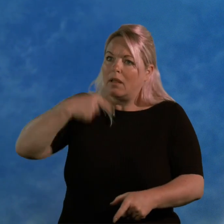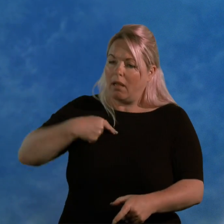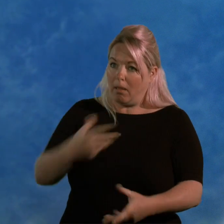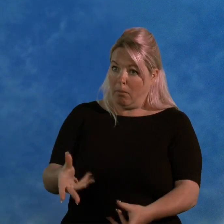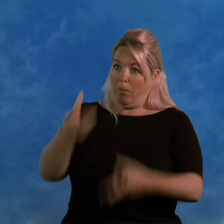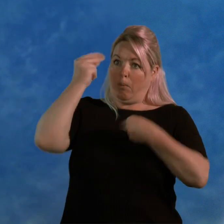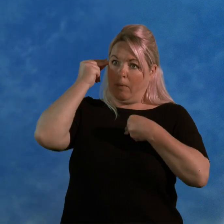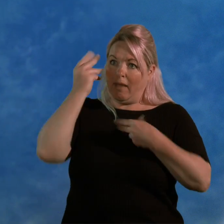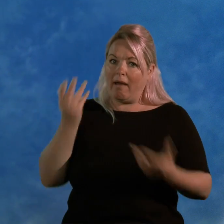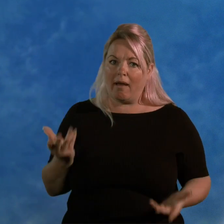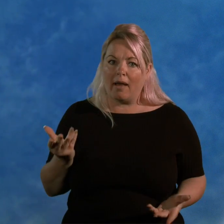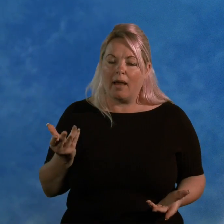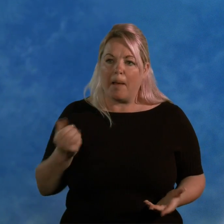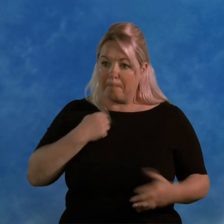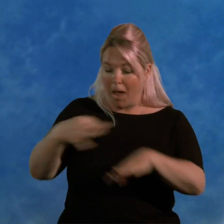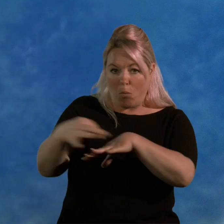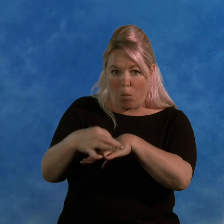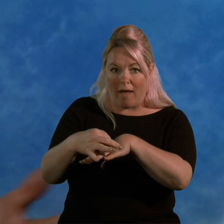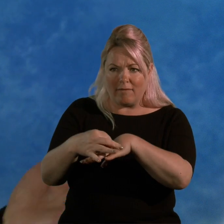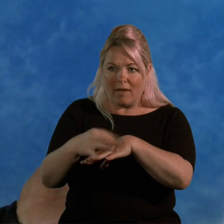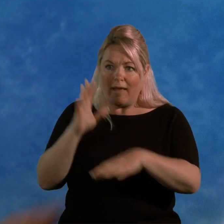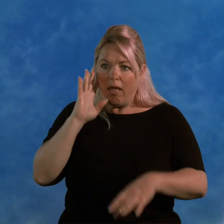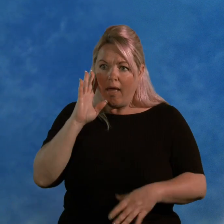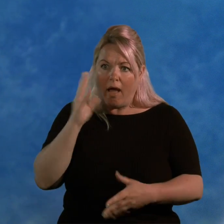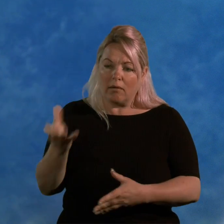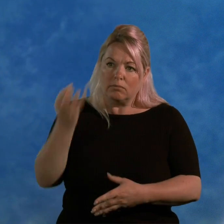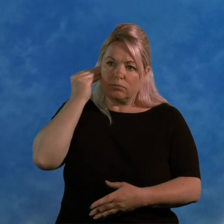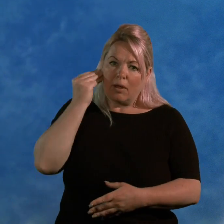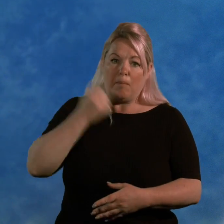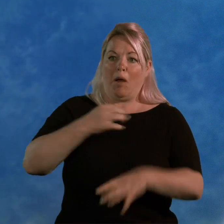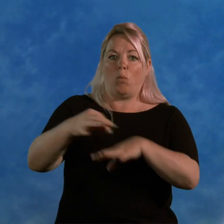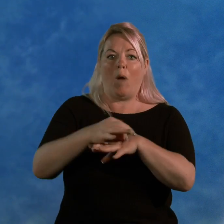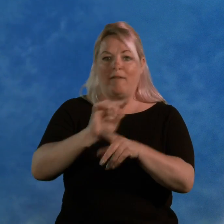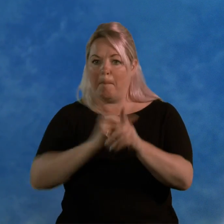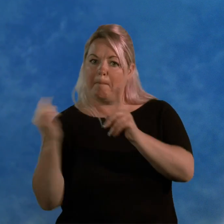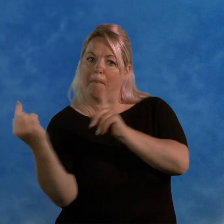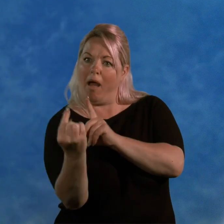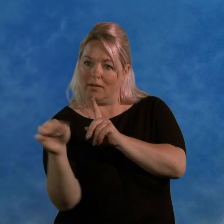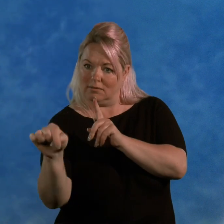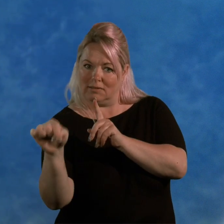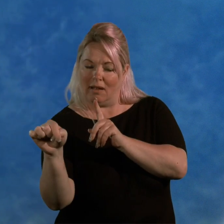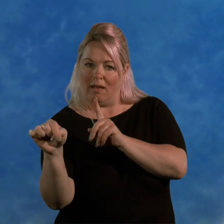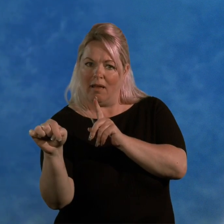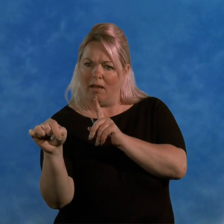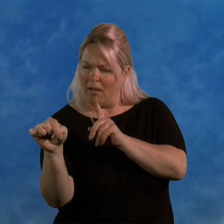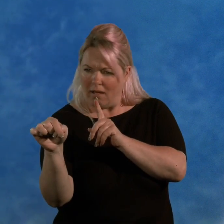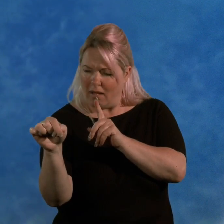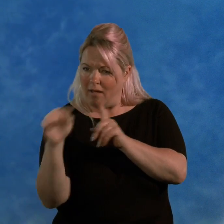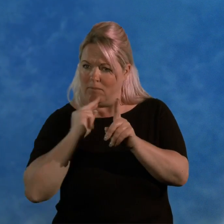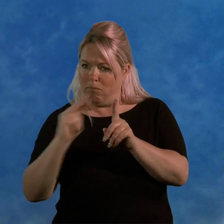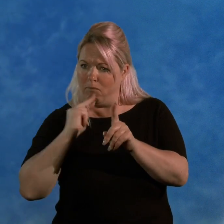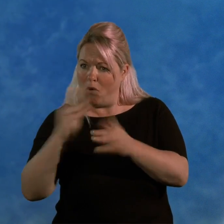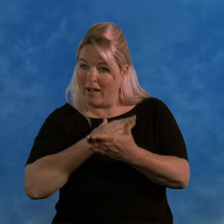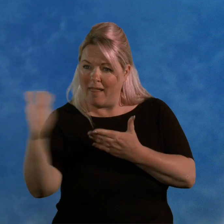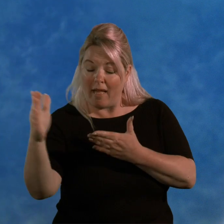and I could also hear my wife, who was in the background behind me, so clearly. It was just